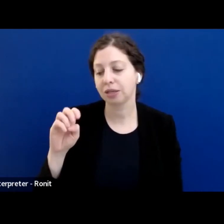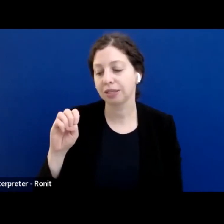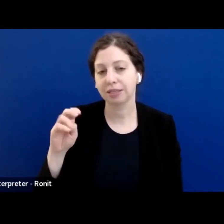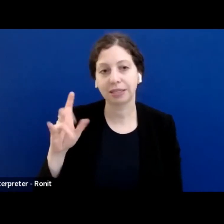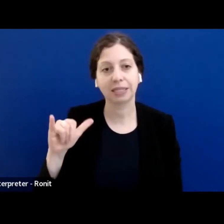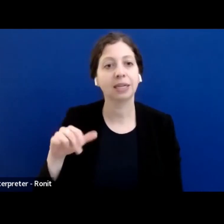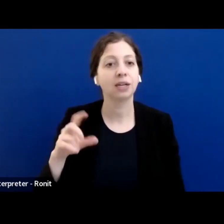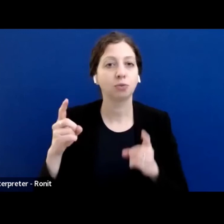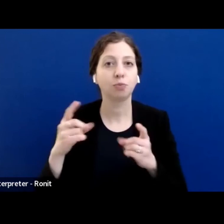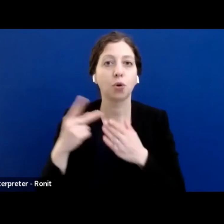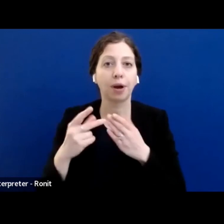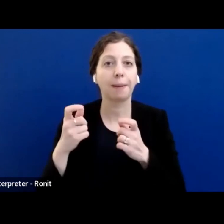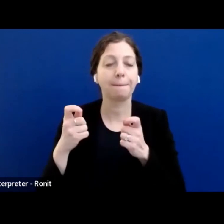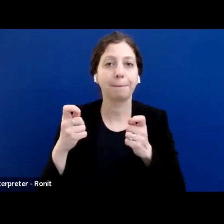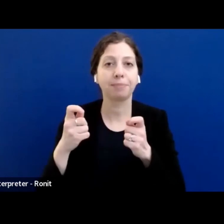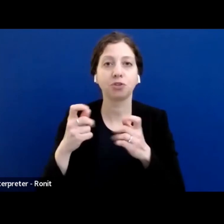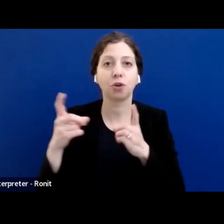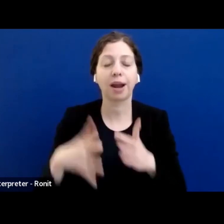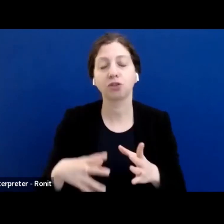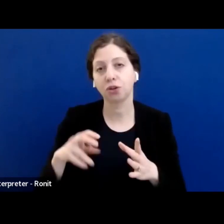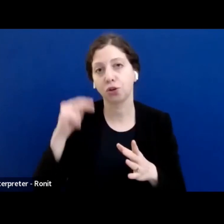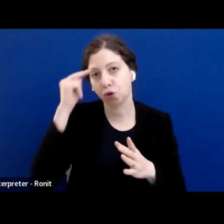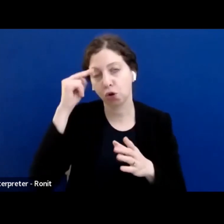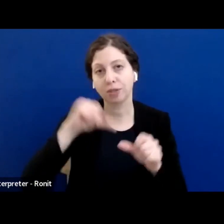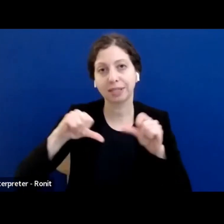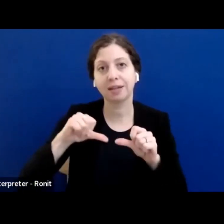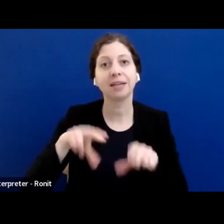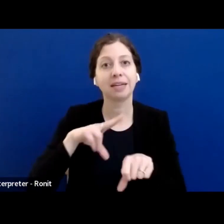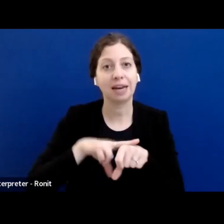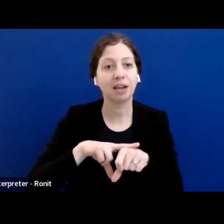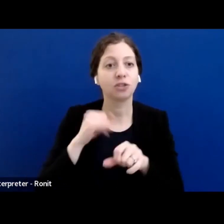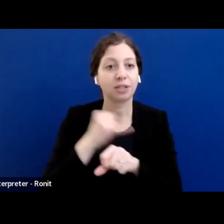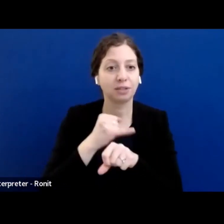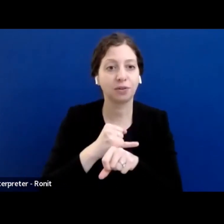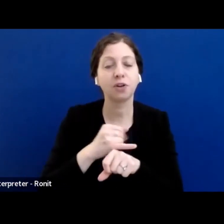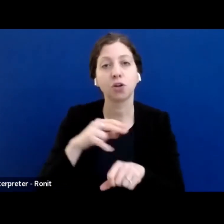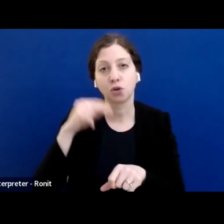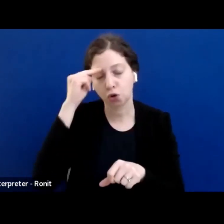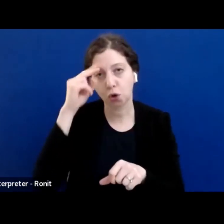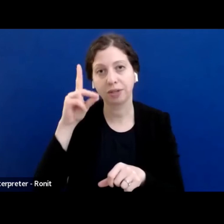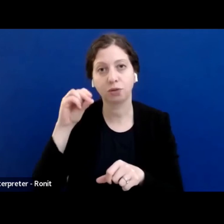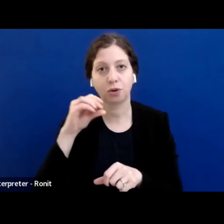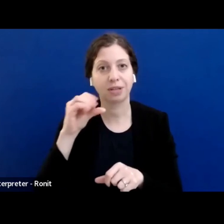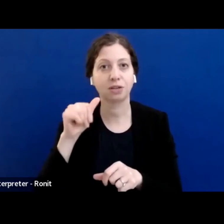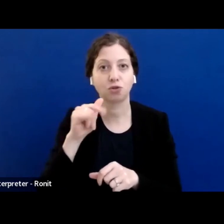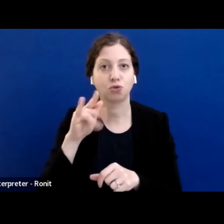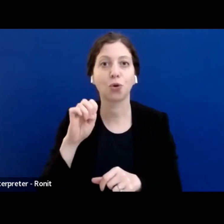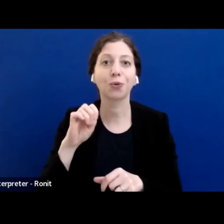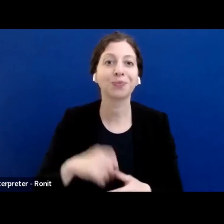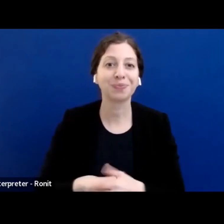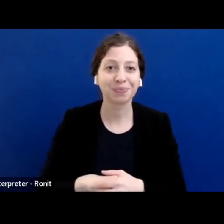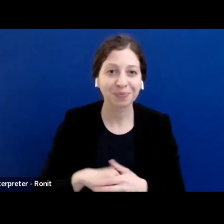of Neuroscience at the National Institute of Neurological Disorders and Stroke. Nisini?